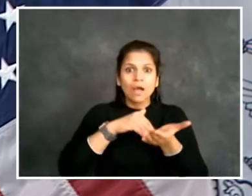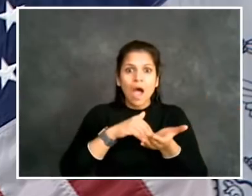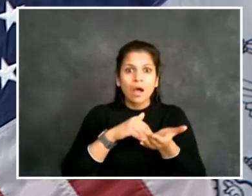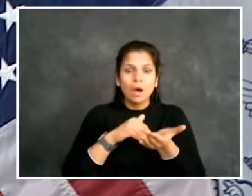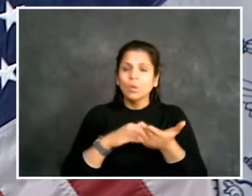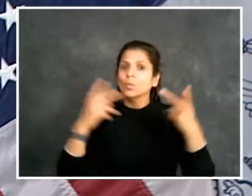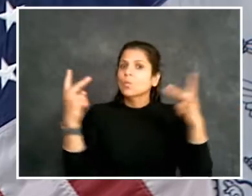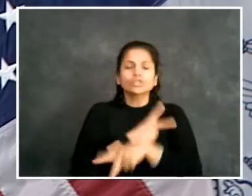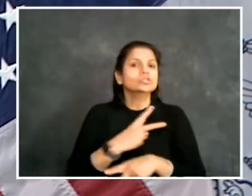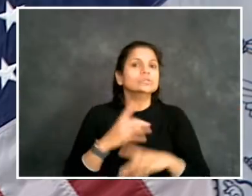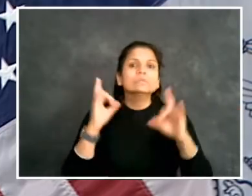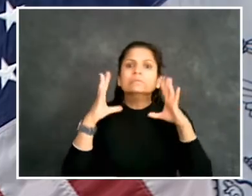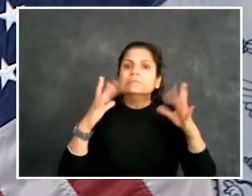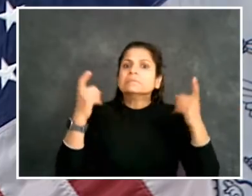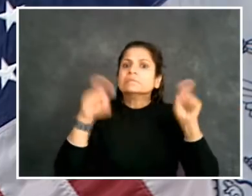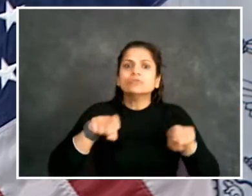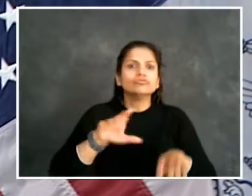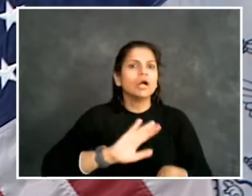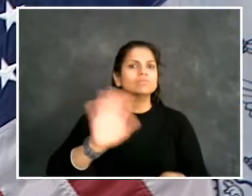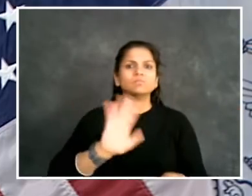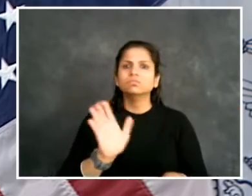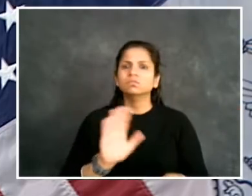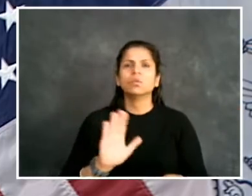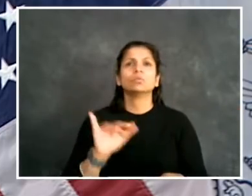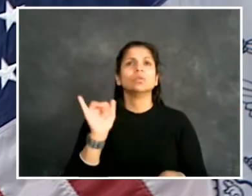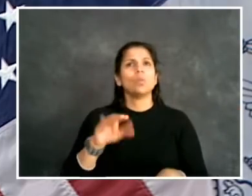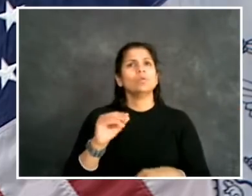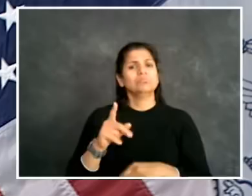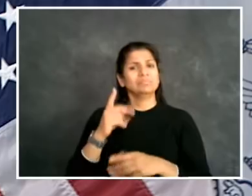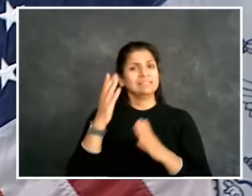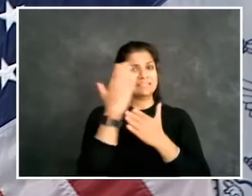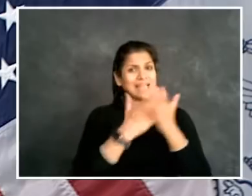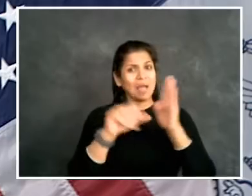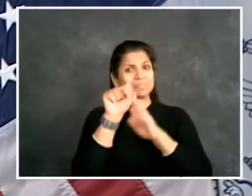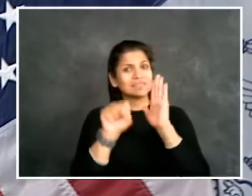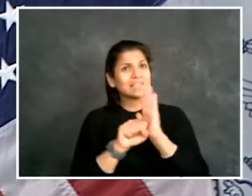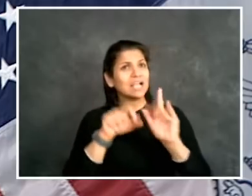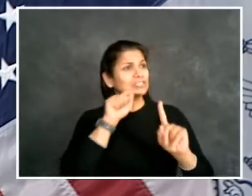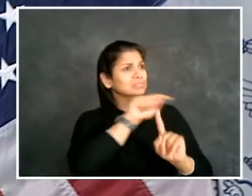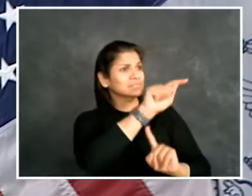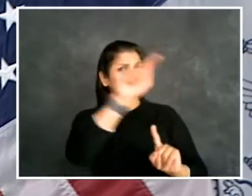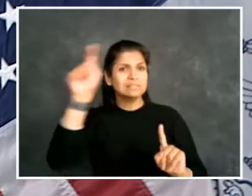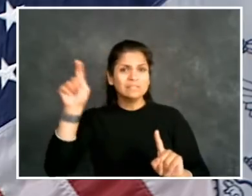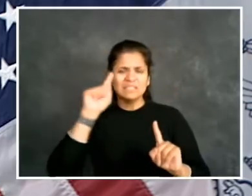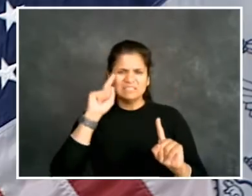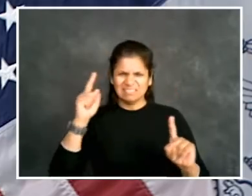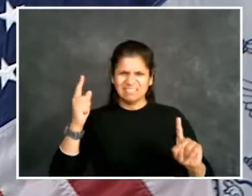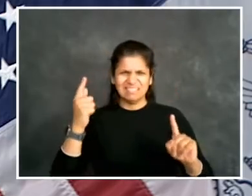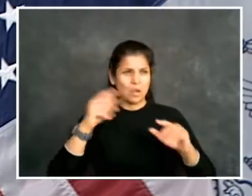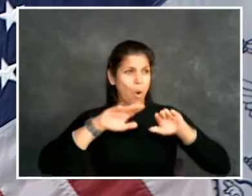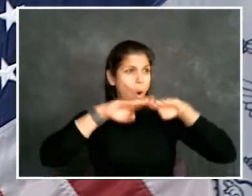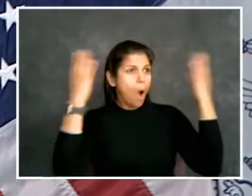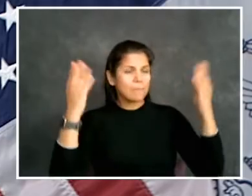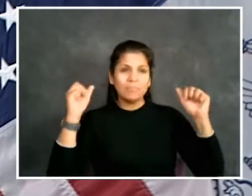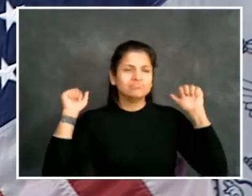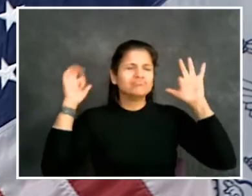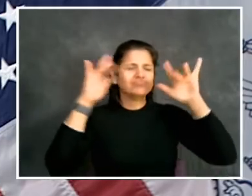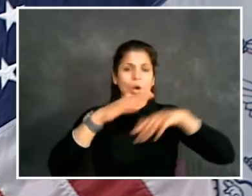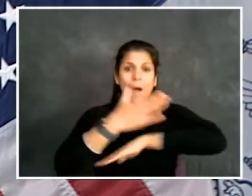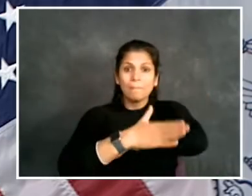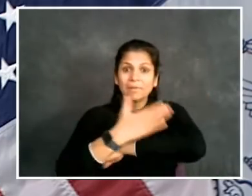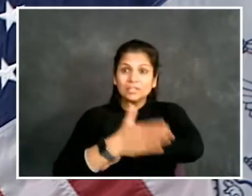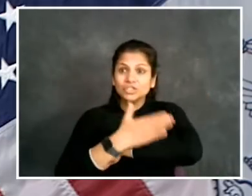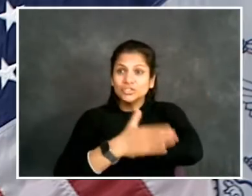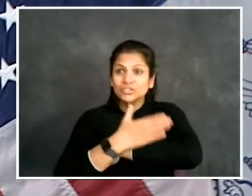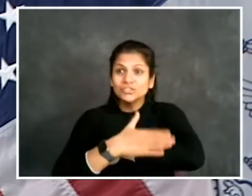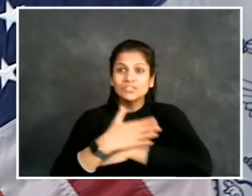going to be a flare-up, and it's going to set them back. But I'm also worried for New York, that the more the disease starts to spread